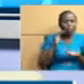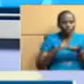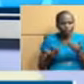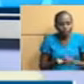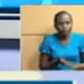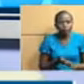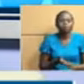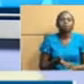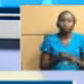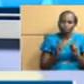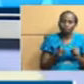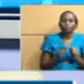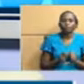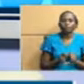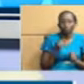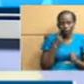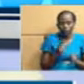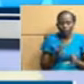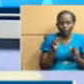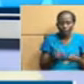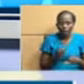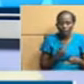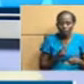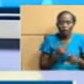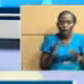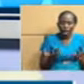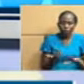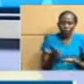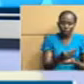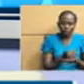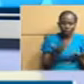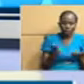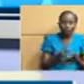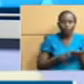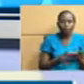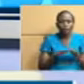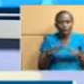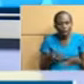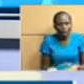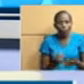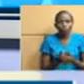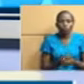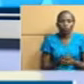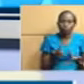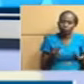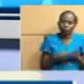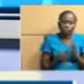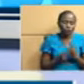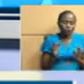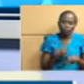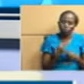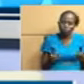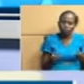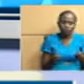that conclusion that this is how what was collected has been utilized, and really we cannot move beyond